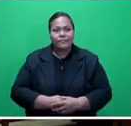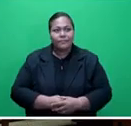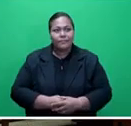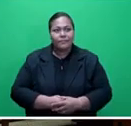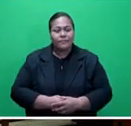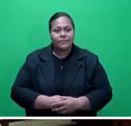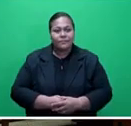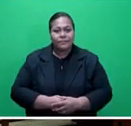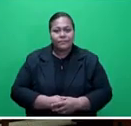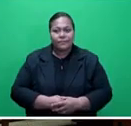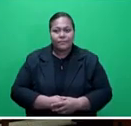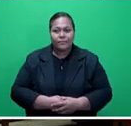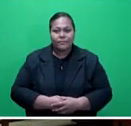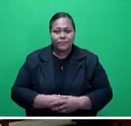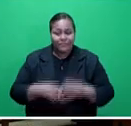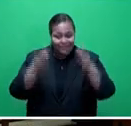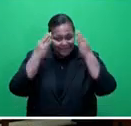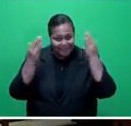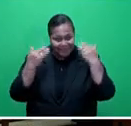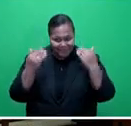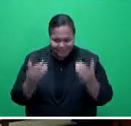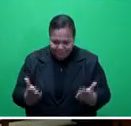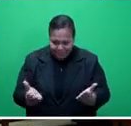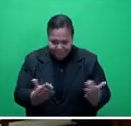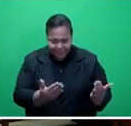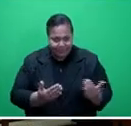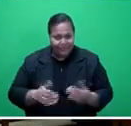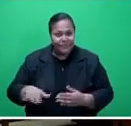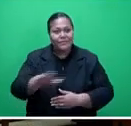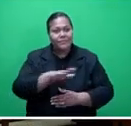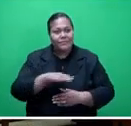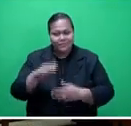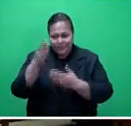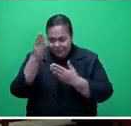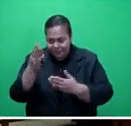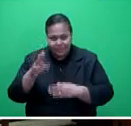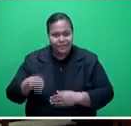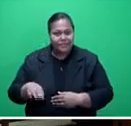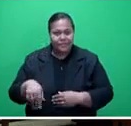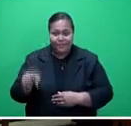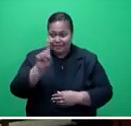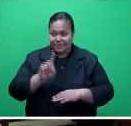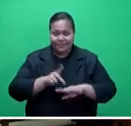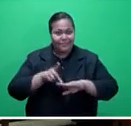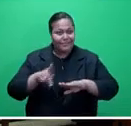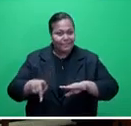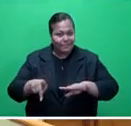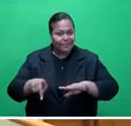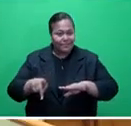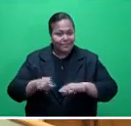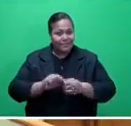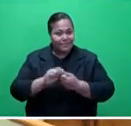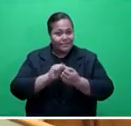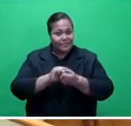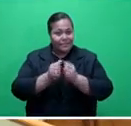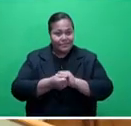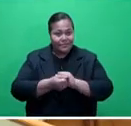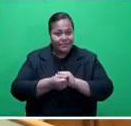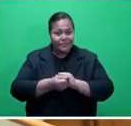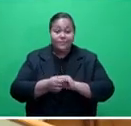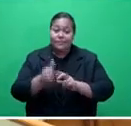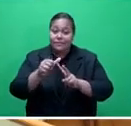I welcome all honourable members to today's sitting of Parliament. I also